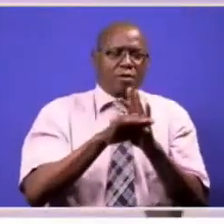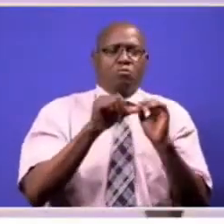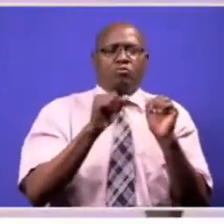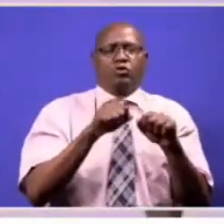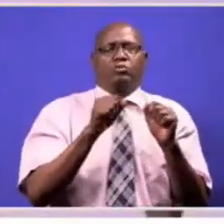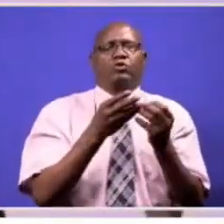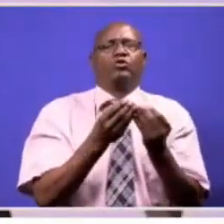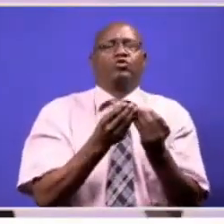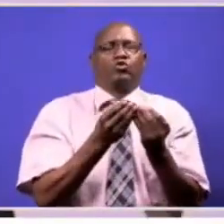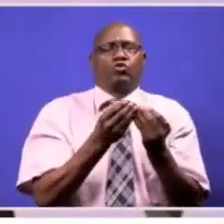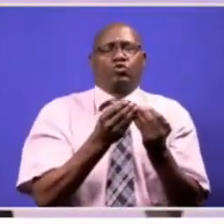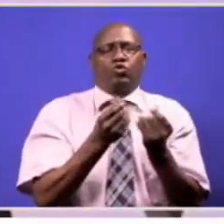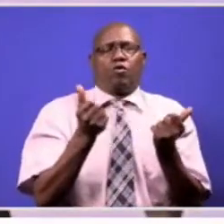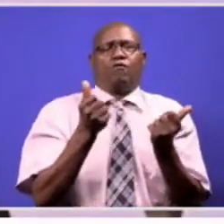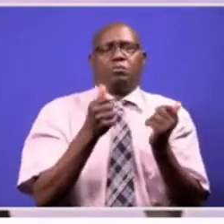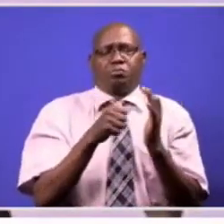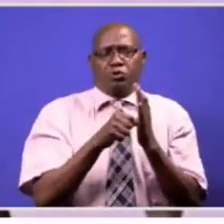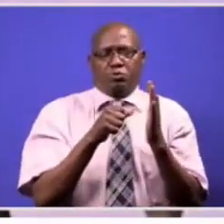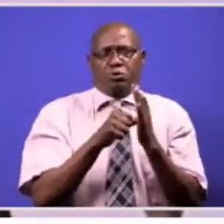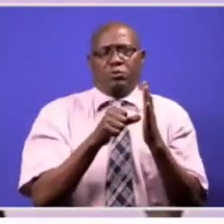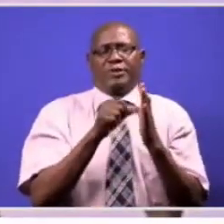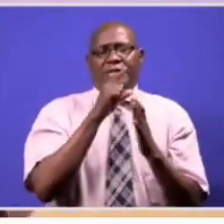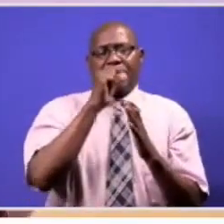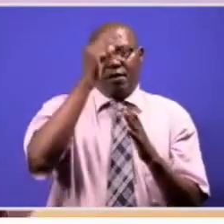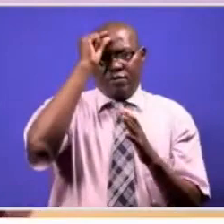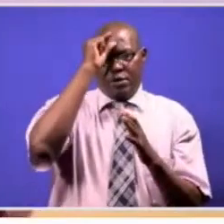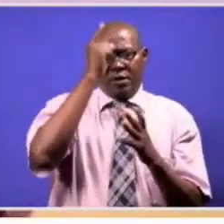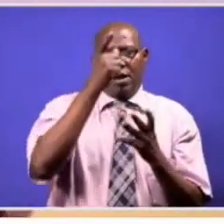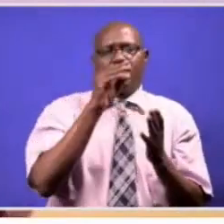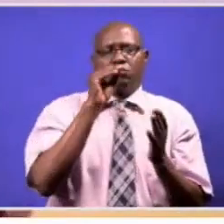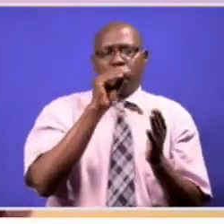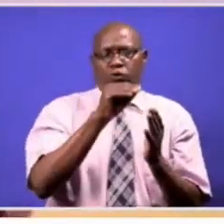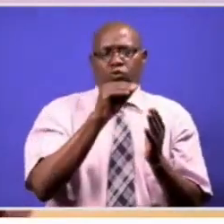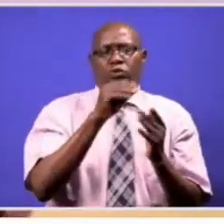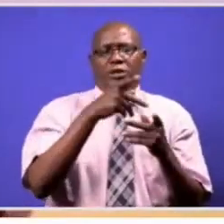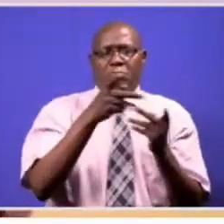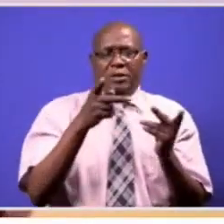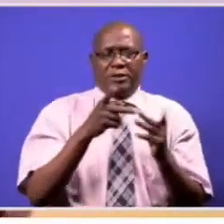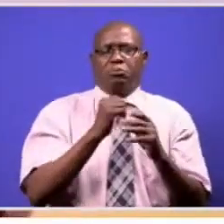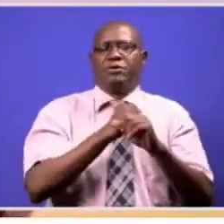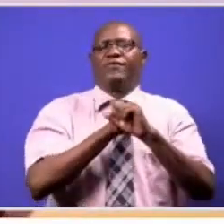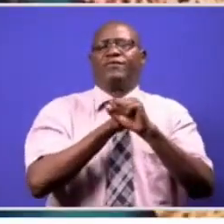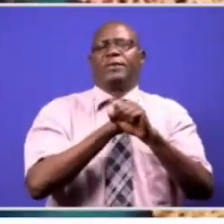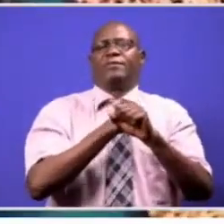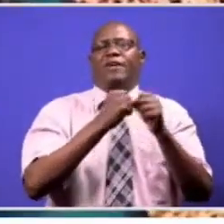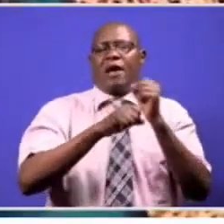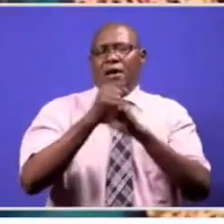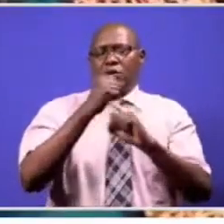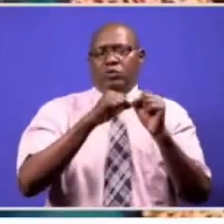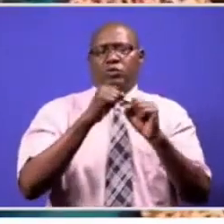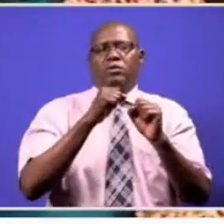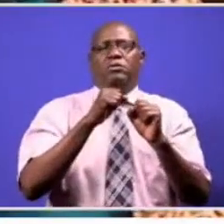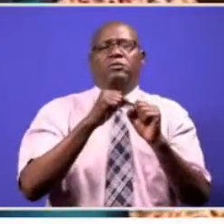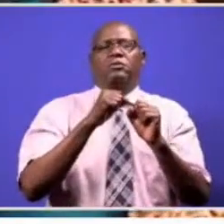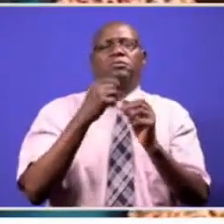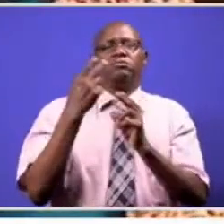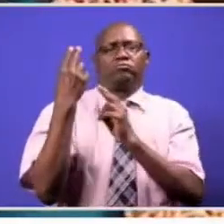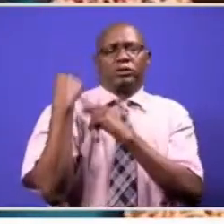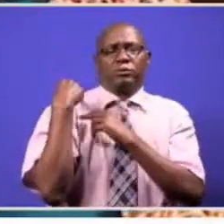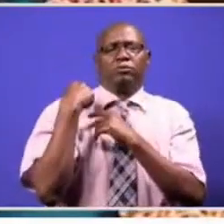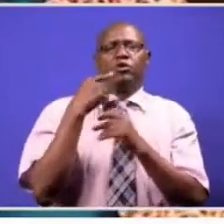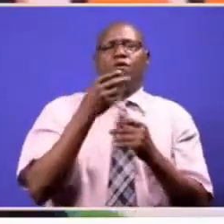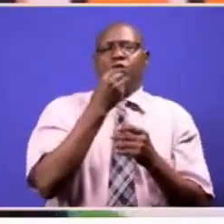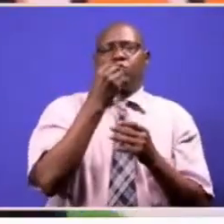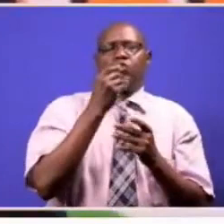ensure adequate response to the drought, saying the government was putting in place preventive measures to Kenyans to not rely much on food donation in